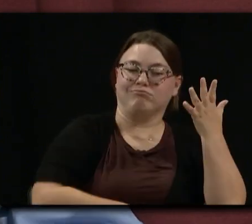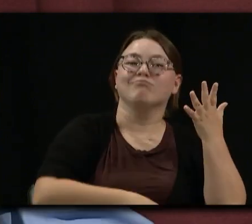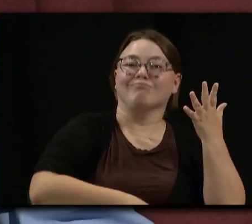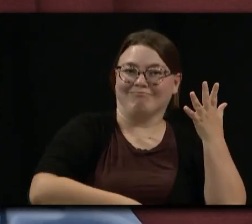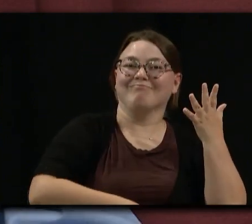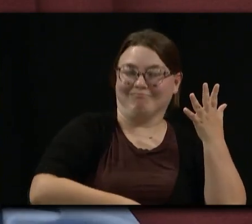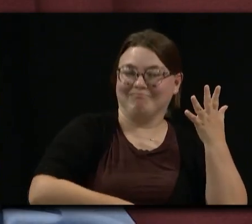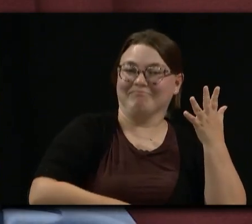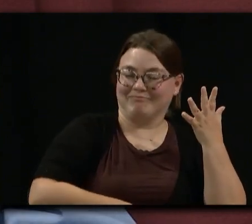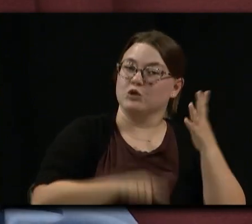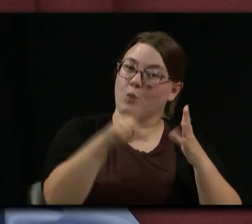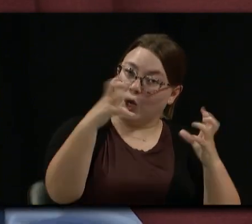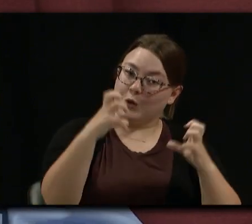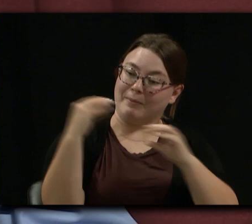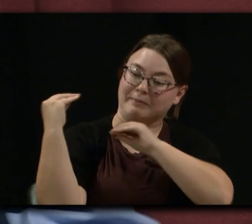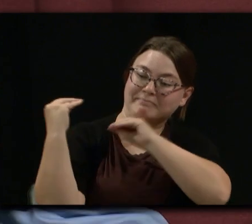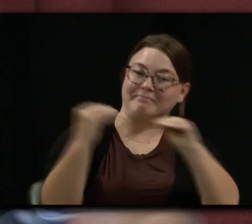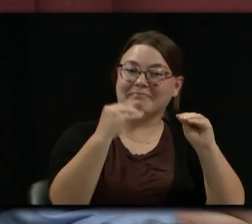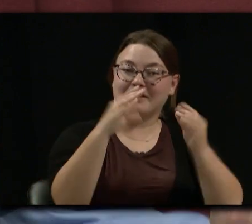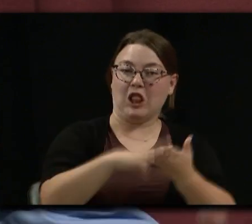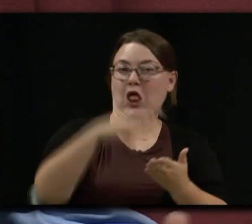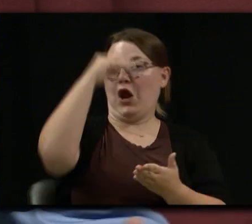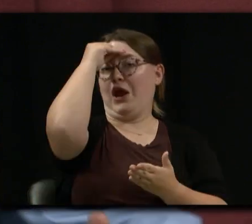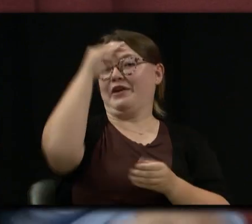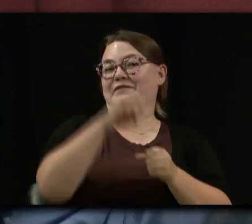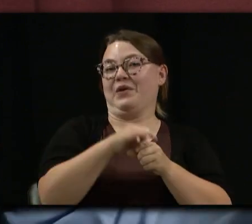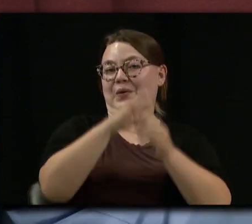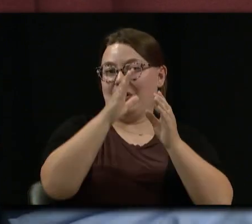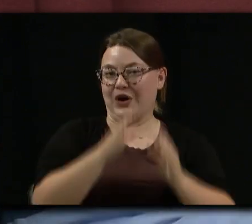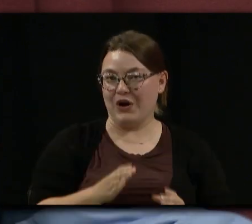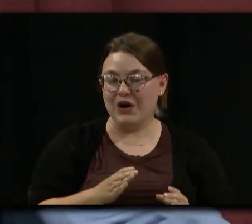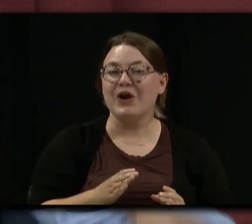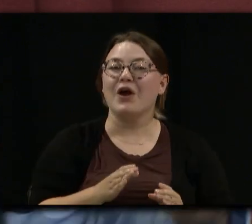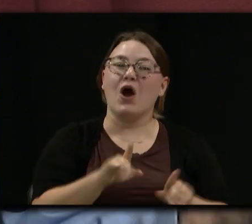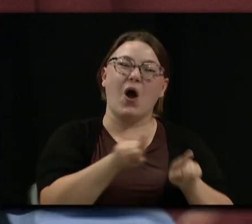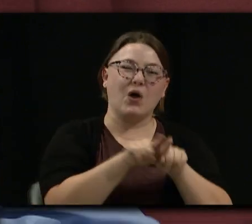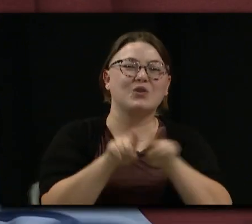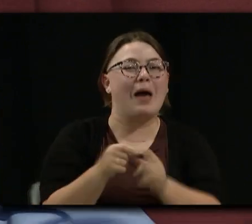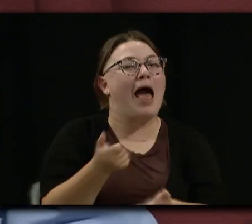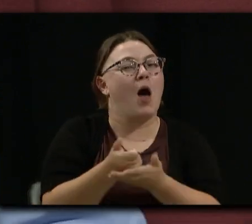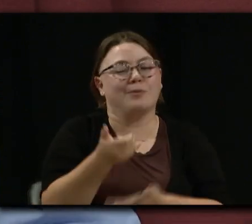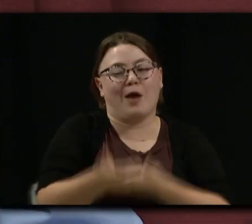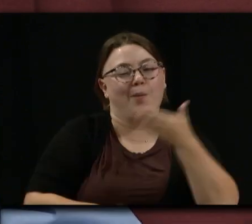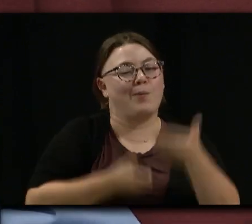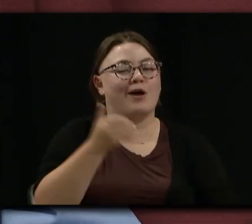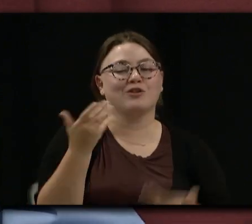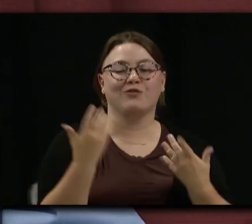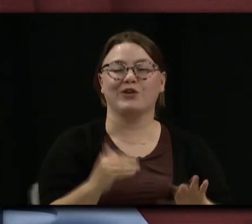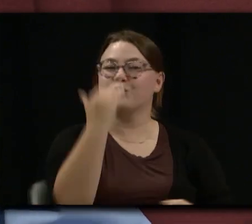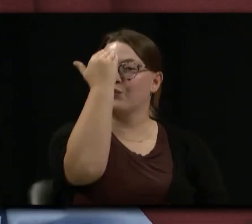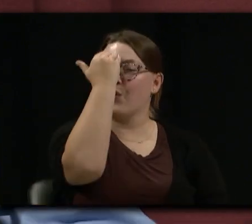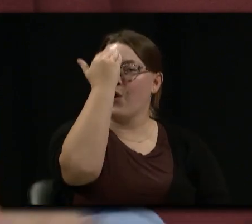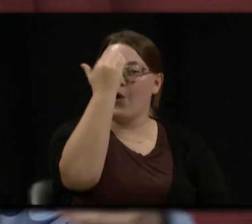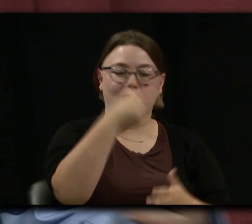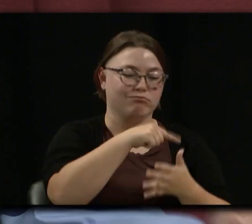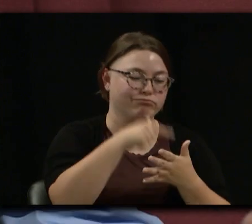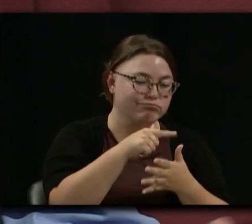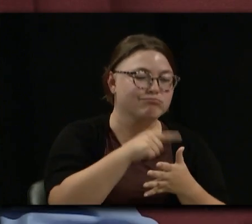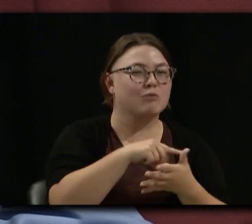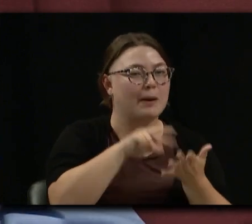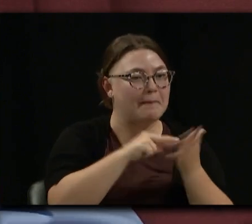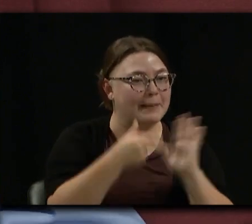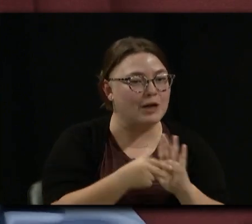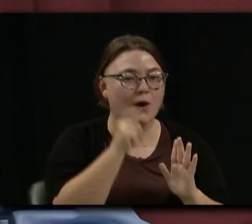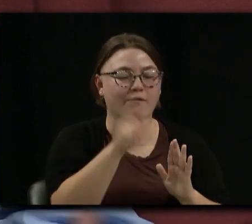be an educated voter, but that also helps speed the process when you go to vote. You already know the issues or candidates. But I